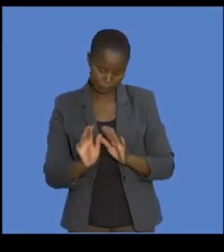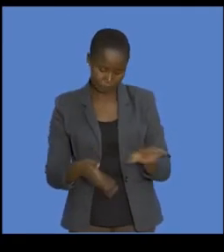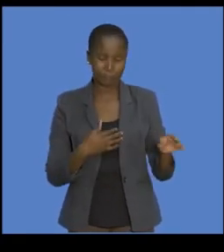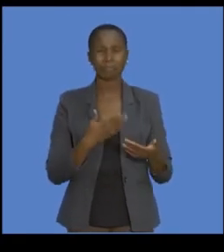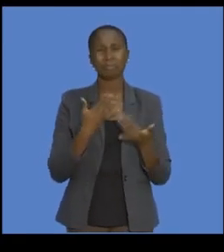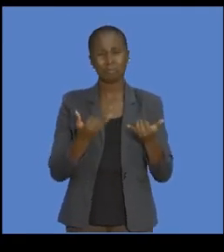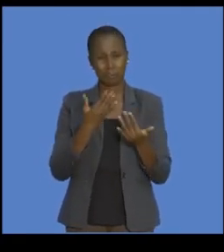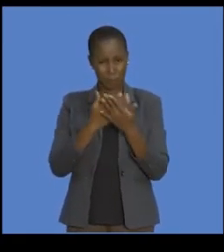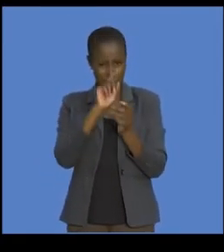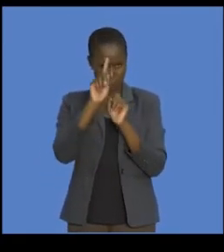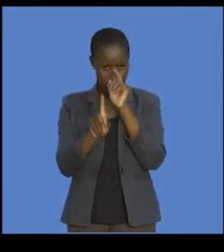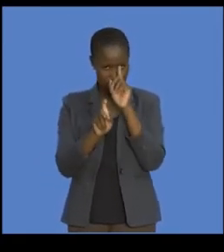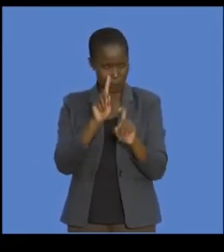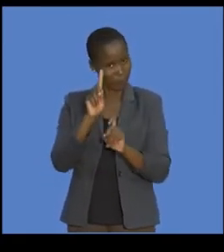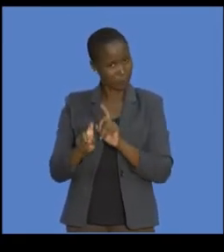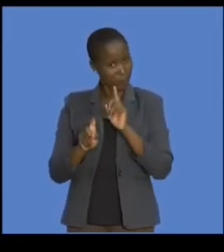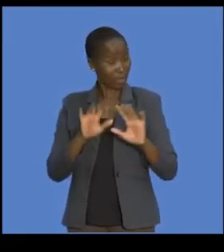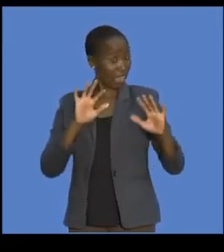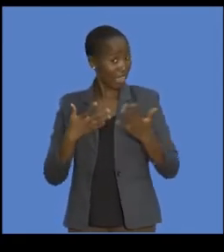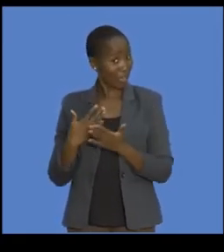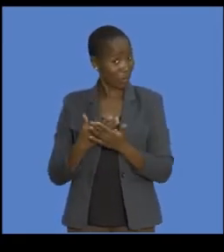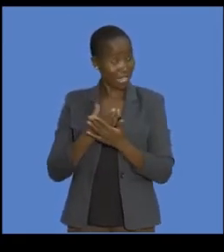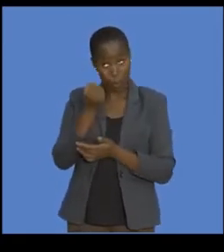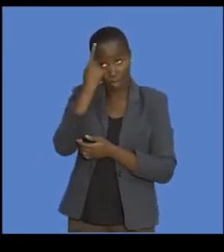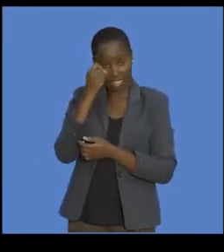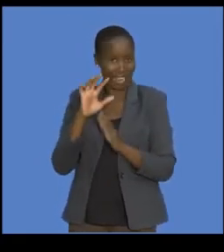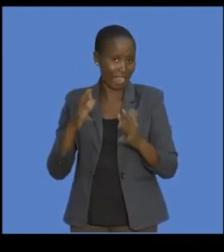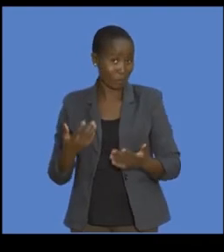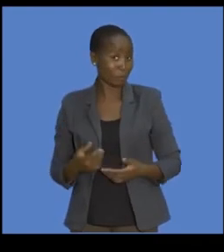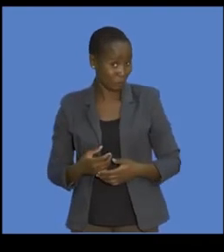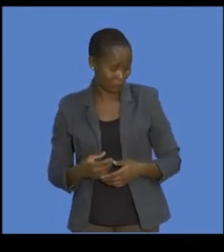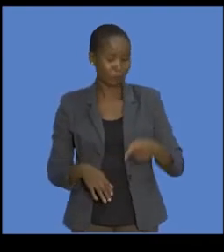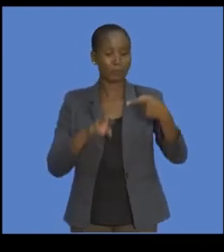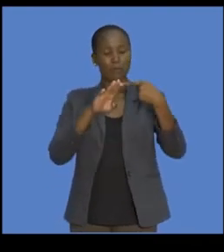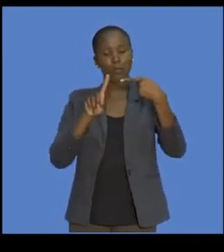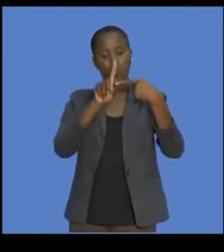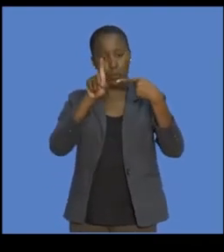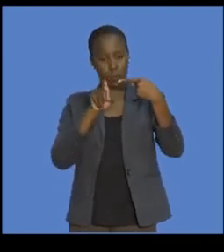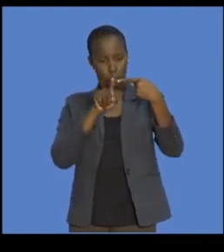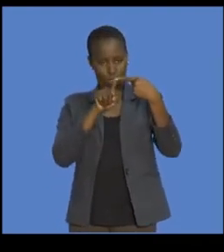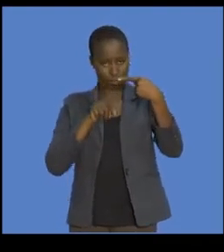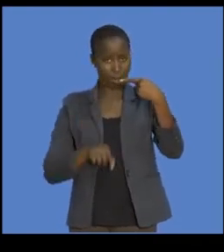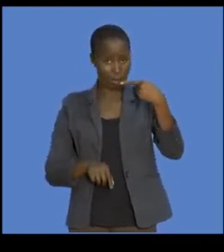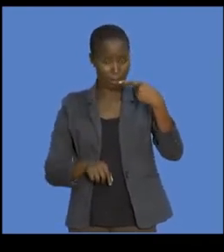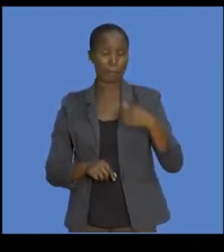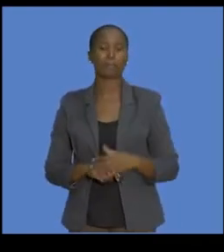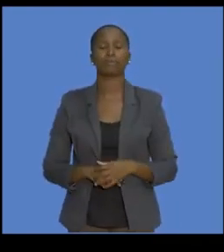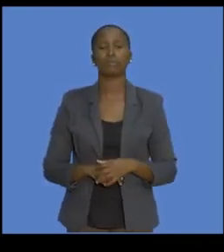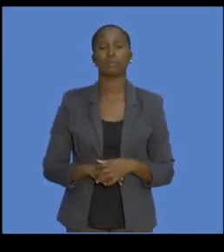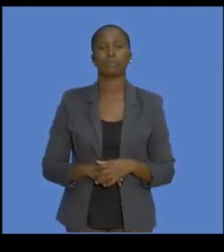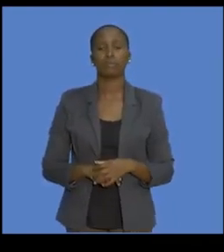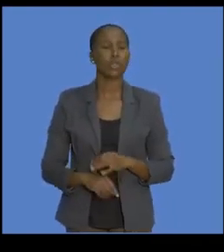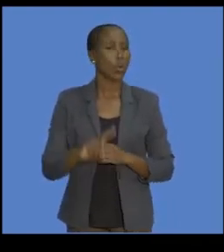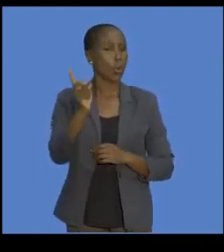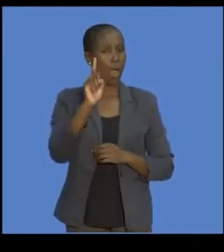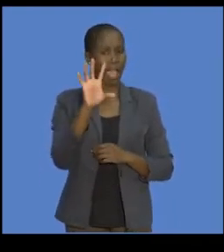can apply these concepts that we've just understood. So, the first question, what are the 4 parts of